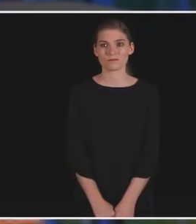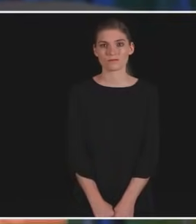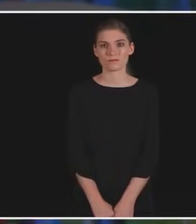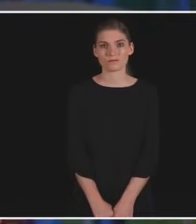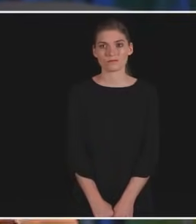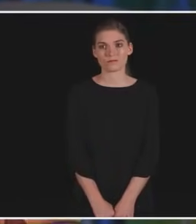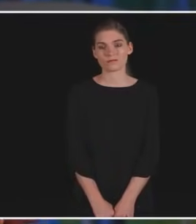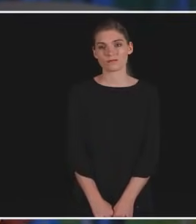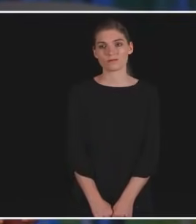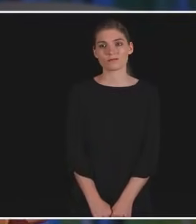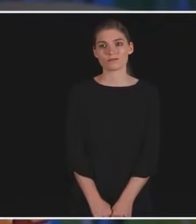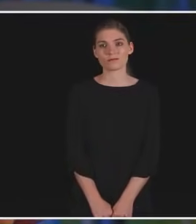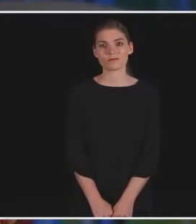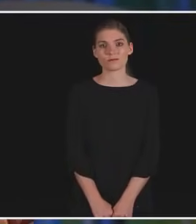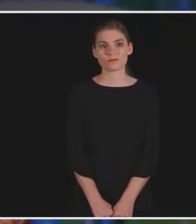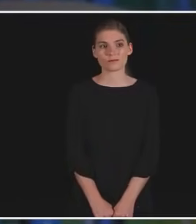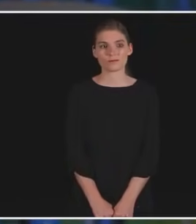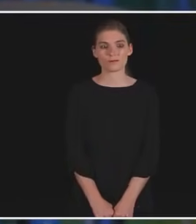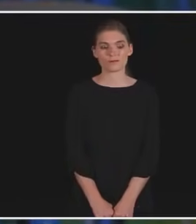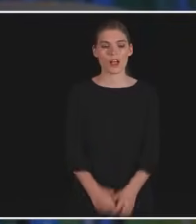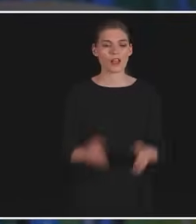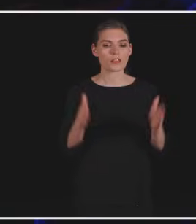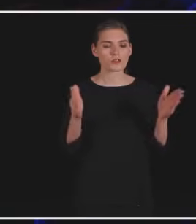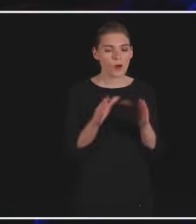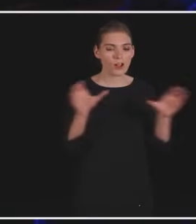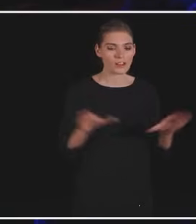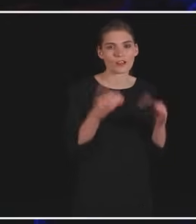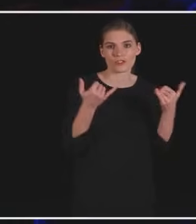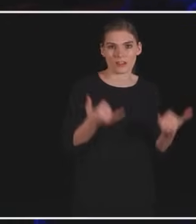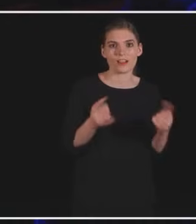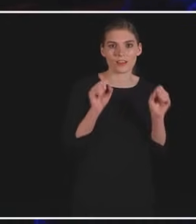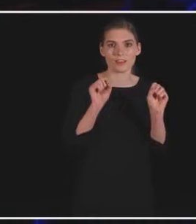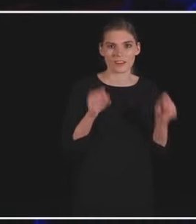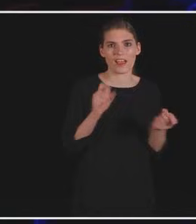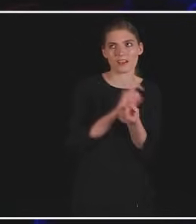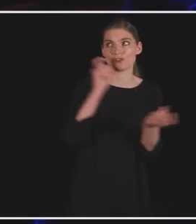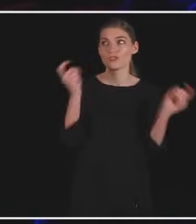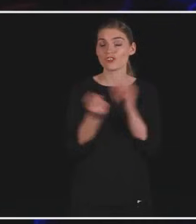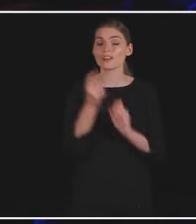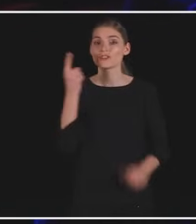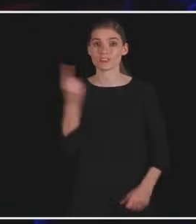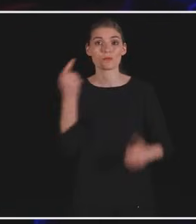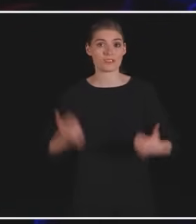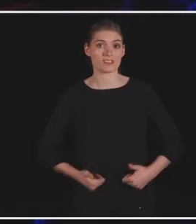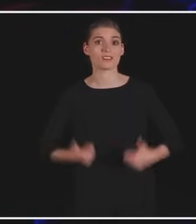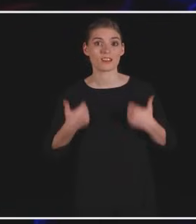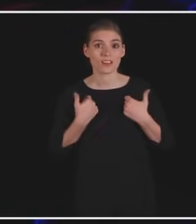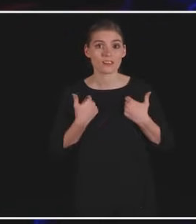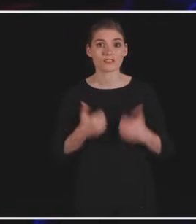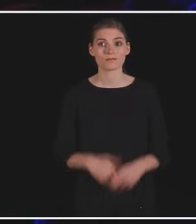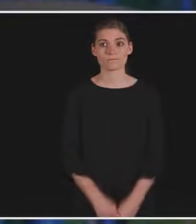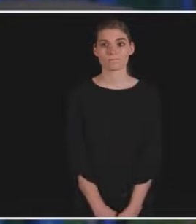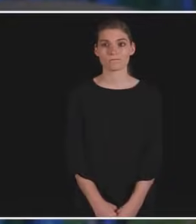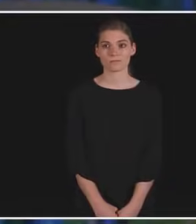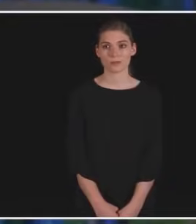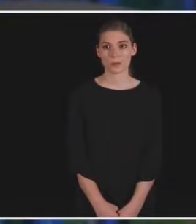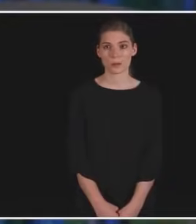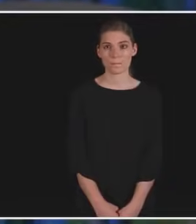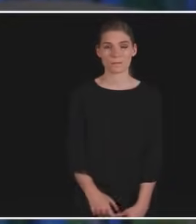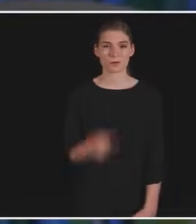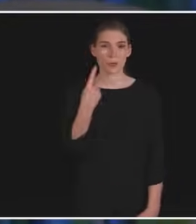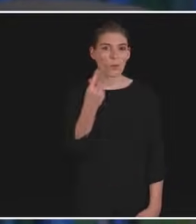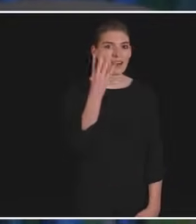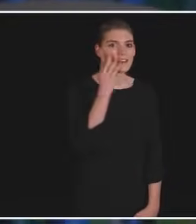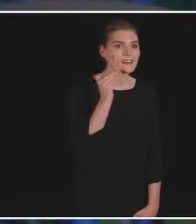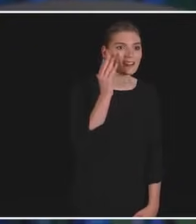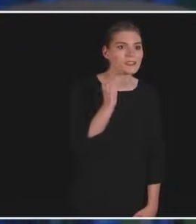and open-mindedly. Even the smallest experience can be absolutely life-changing. All it takes